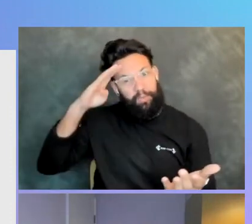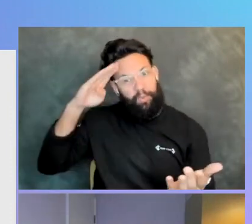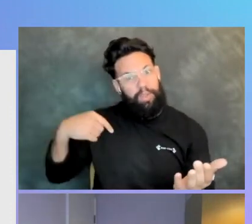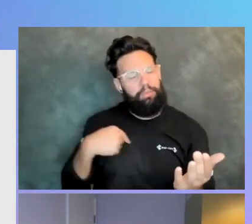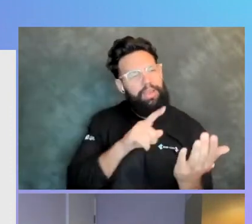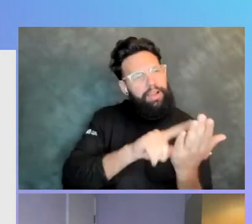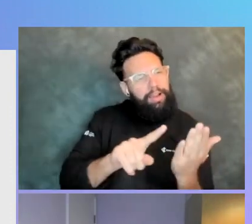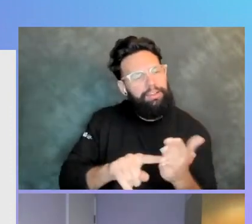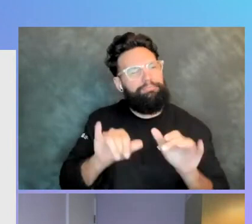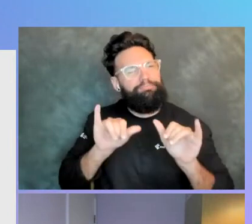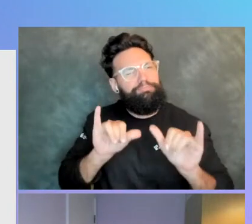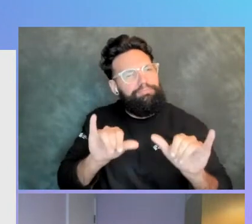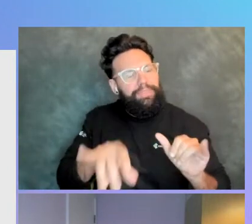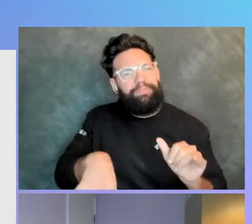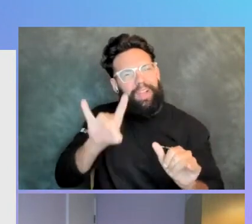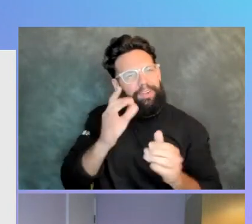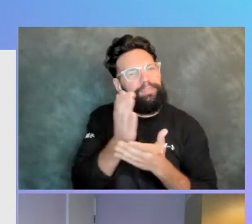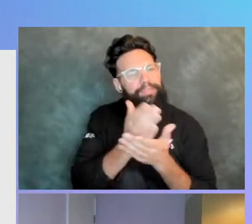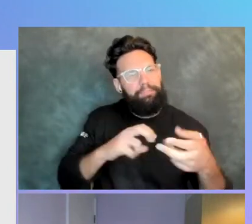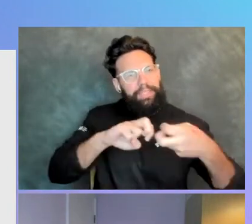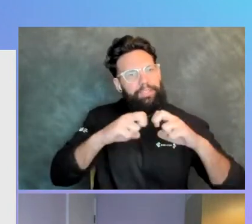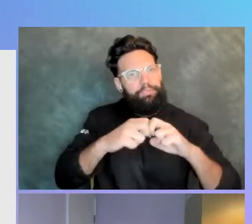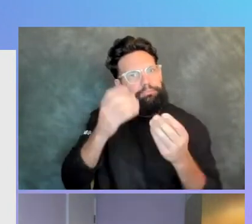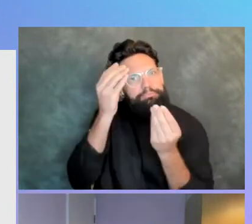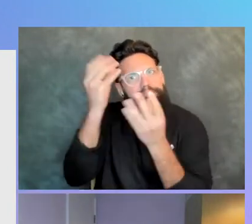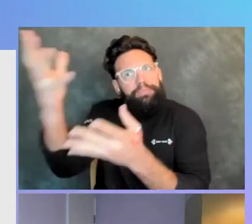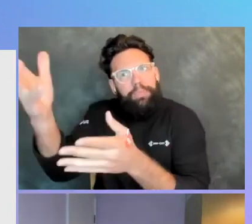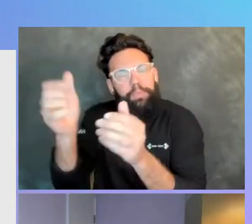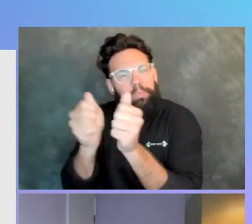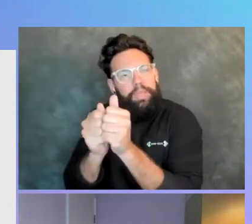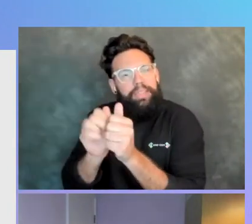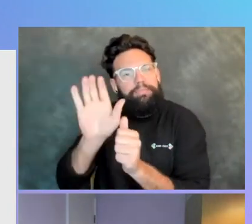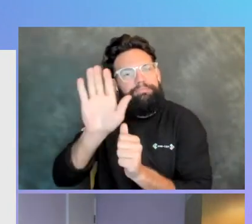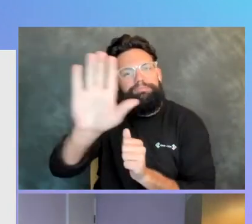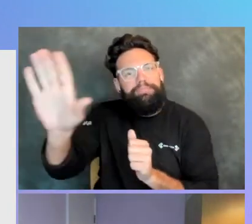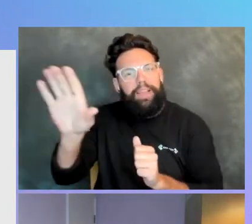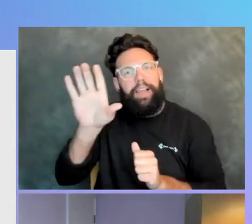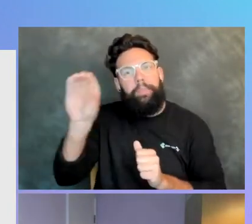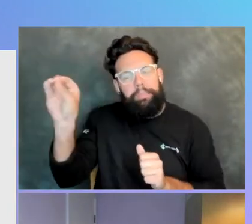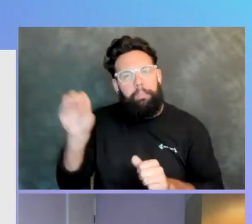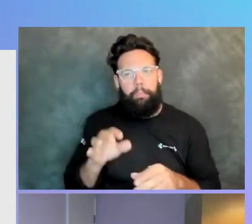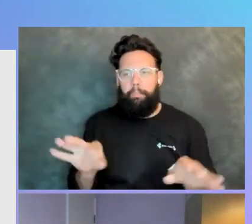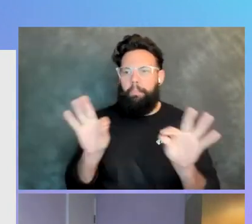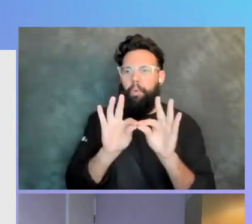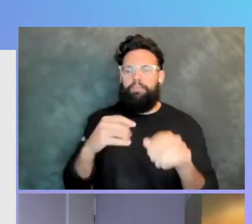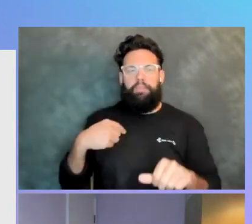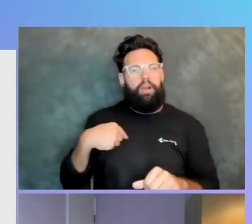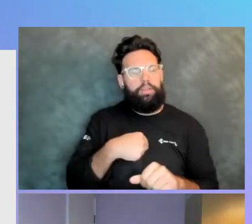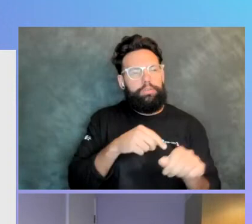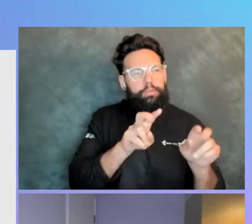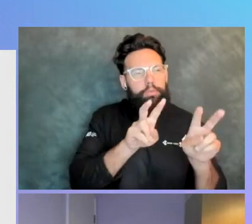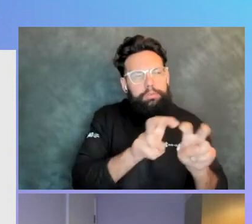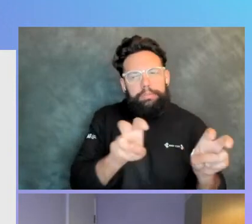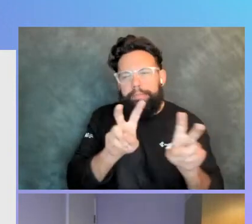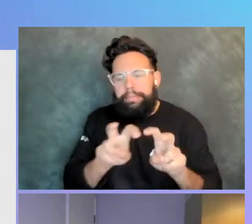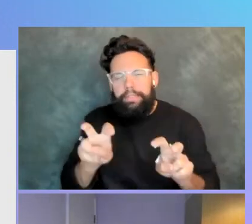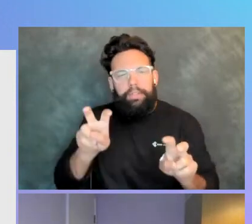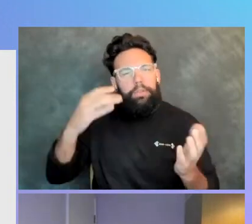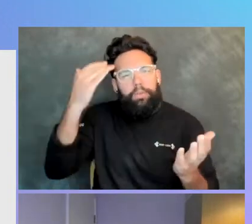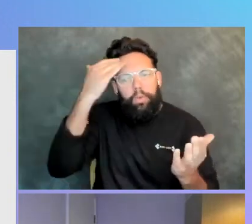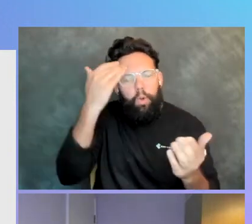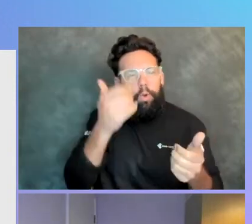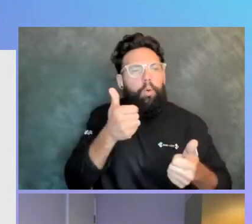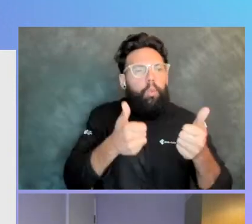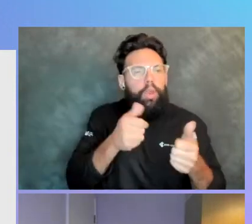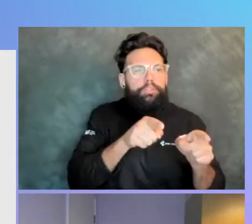to the platforms themselves. To me, being aware of these downfalls and communicating them as part of this process is respectful